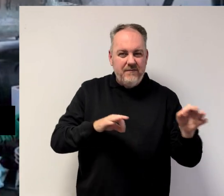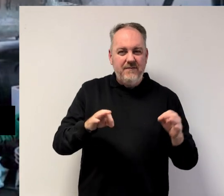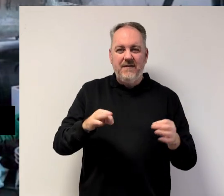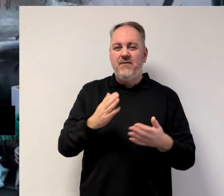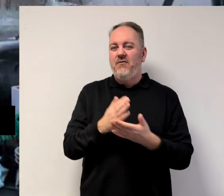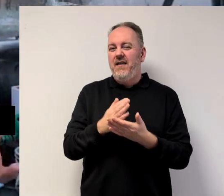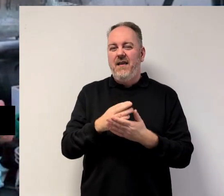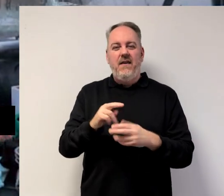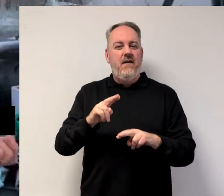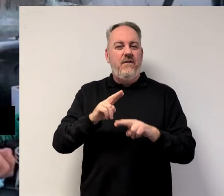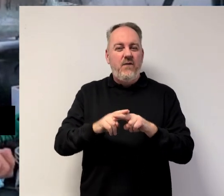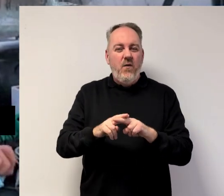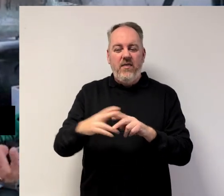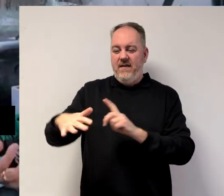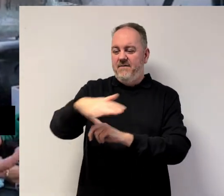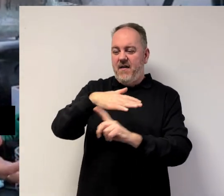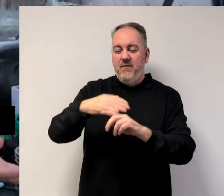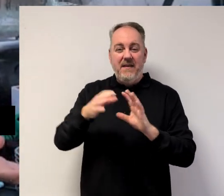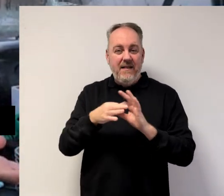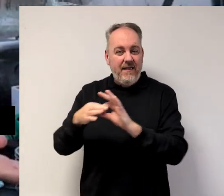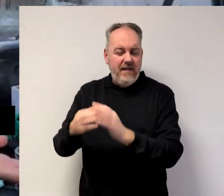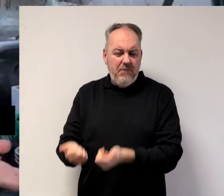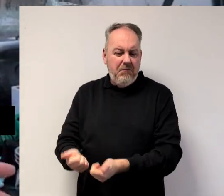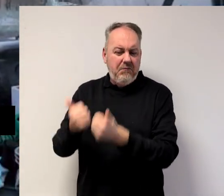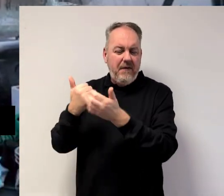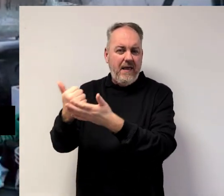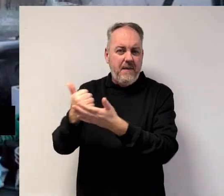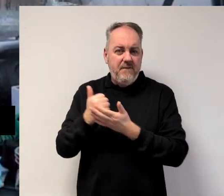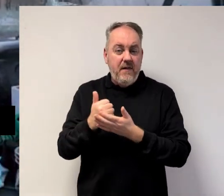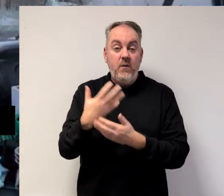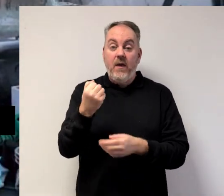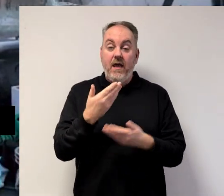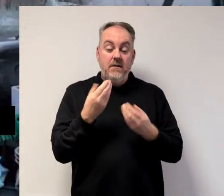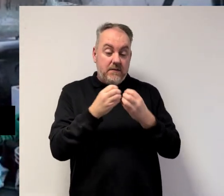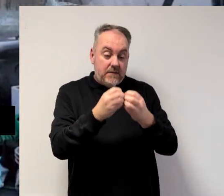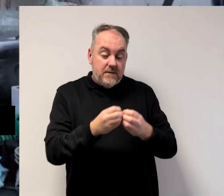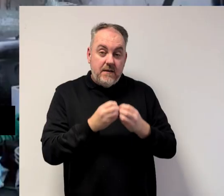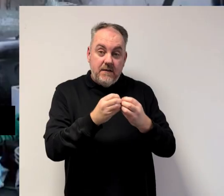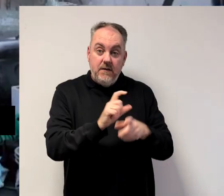there's courses, there's loads of things